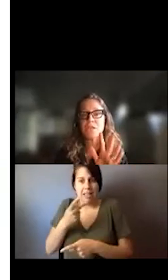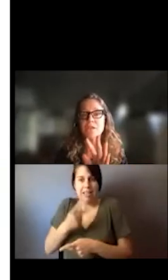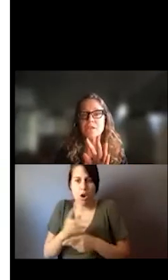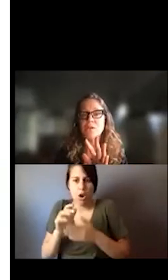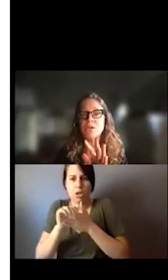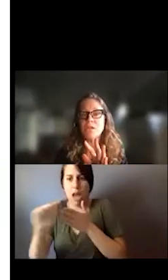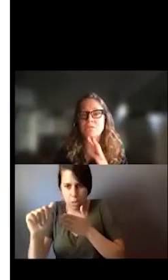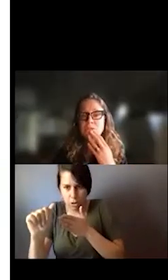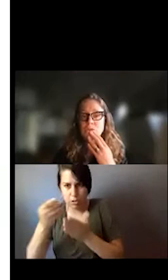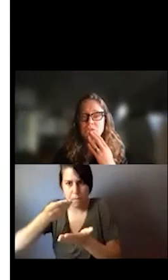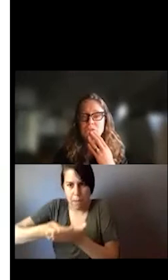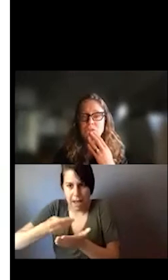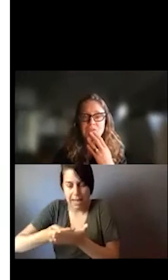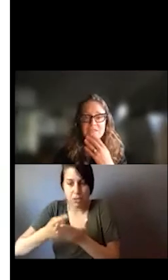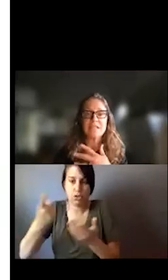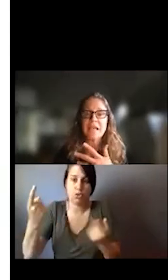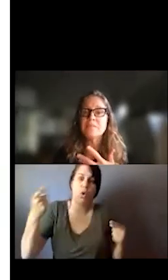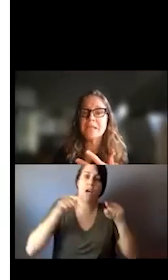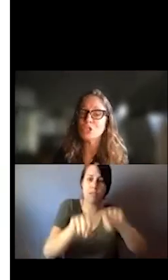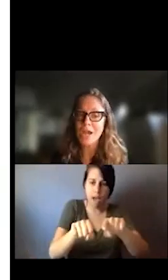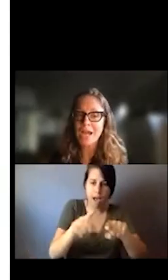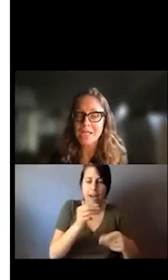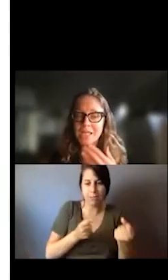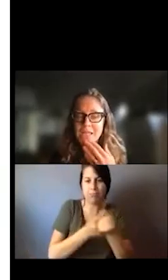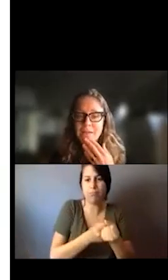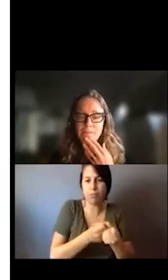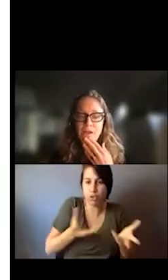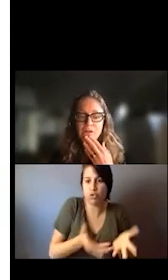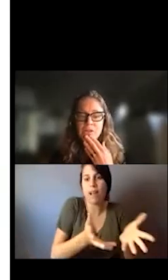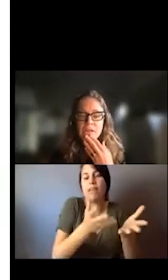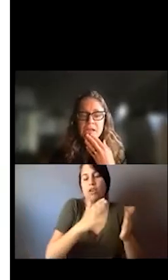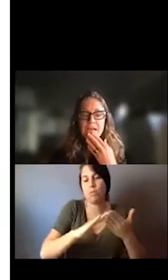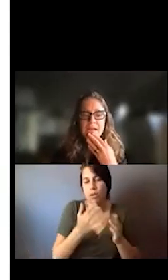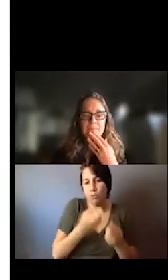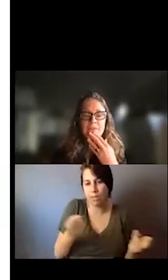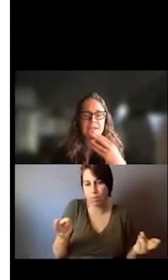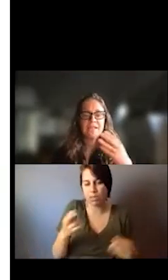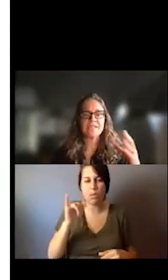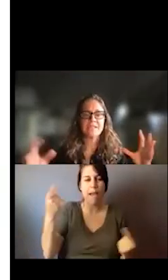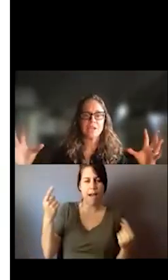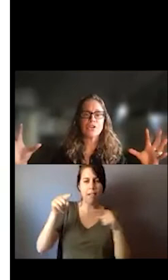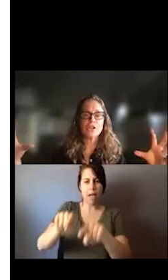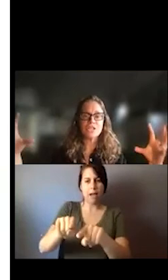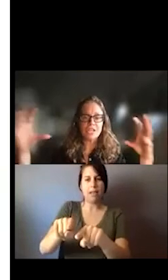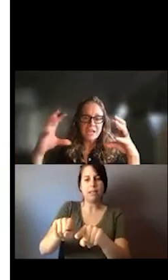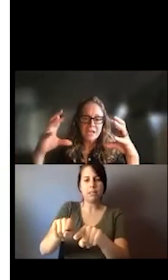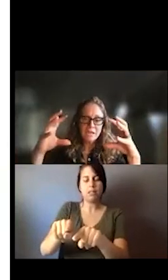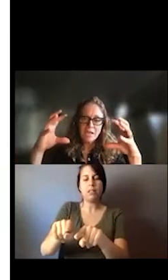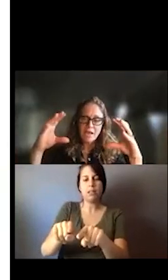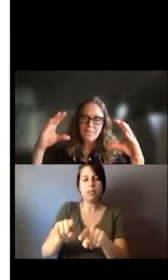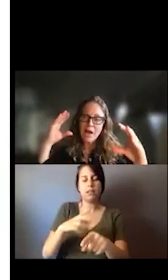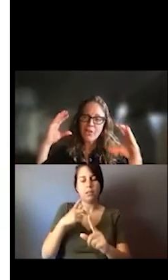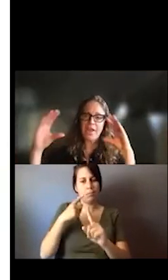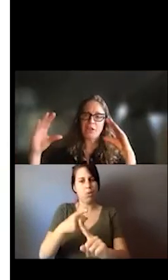to align and strengthen community resources. So they have this alignment track in that model that is